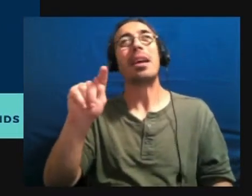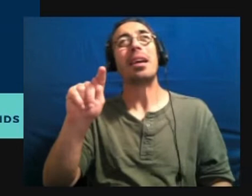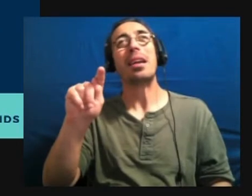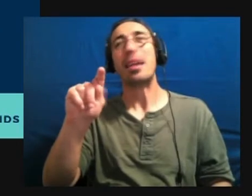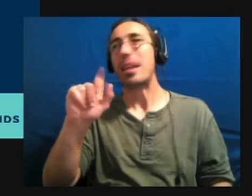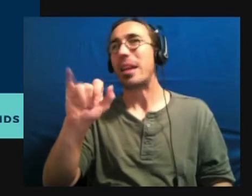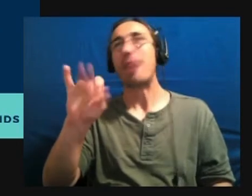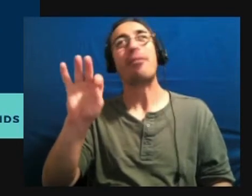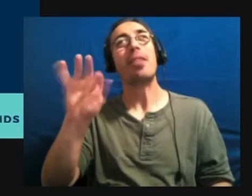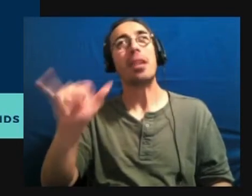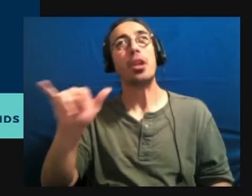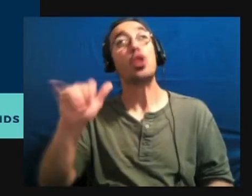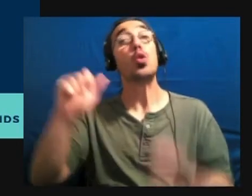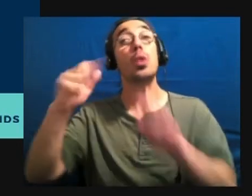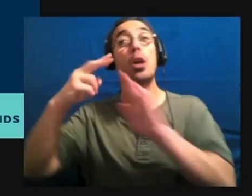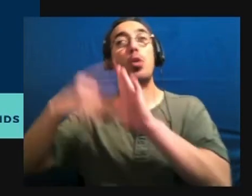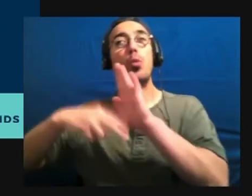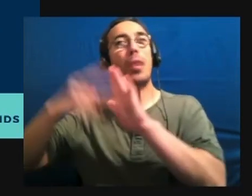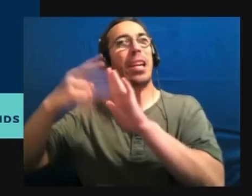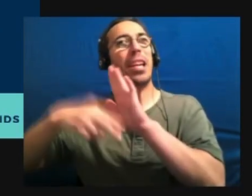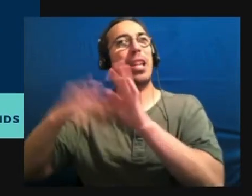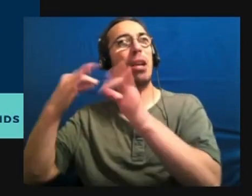about that and in the